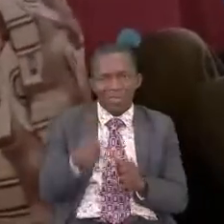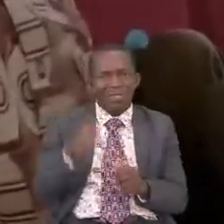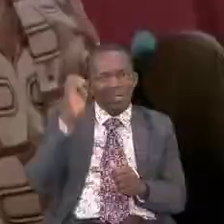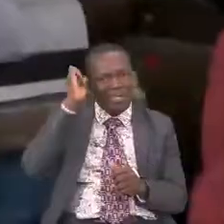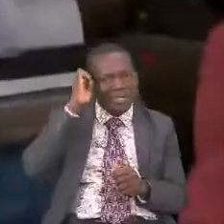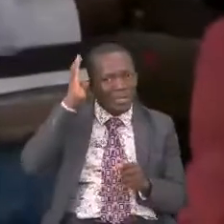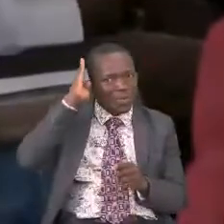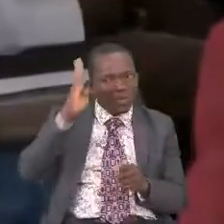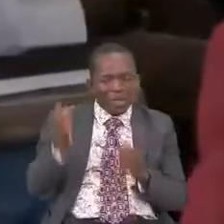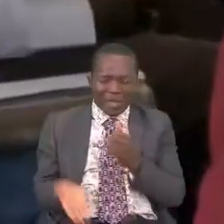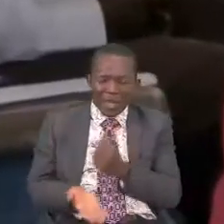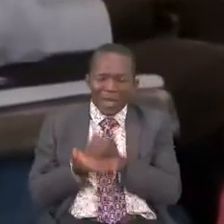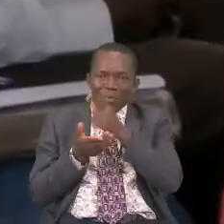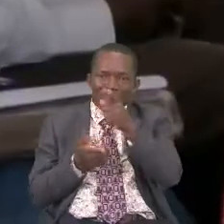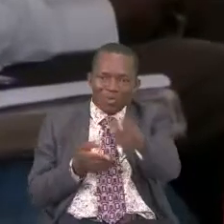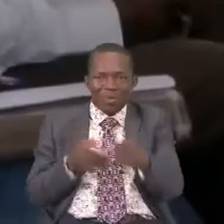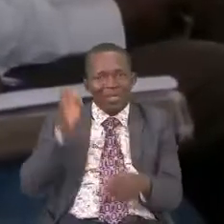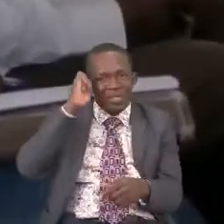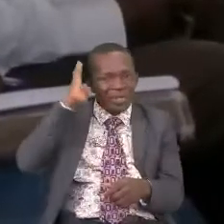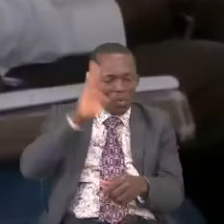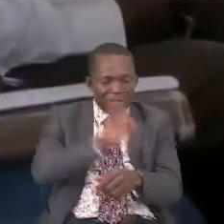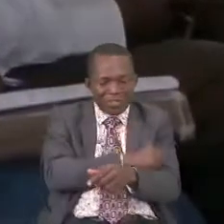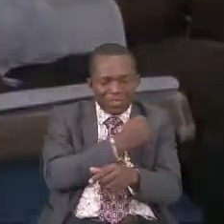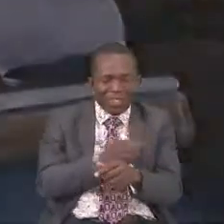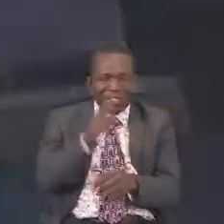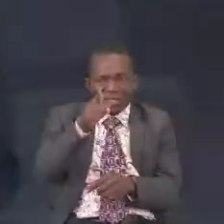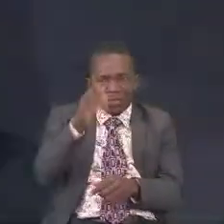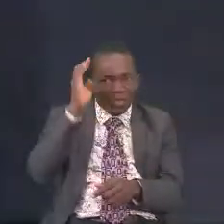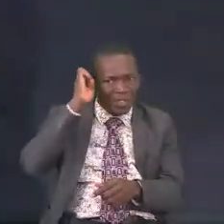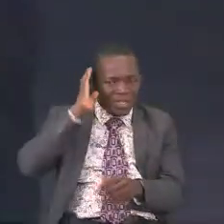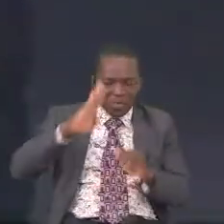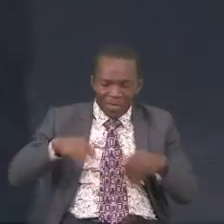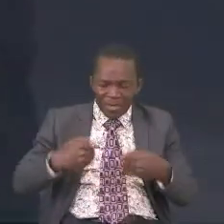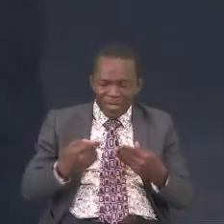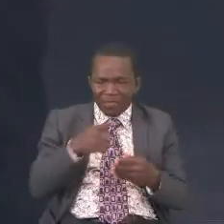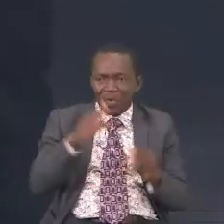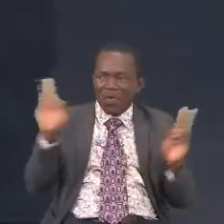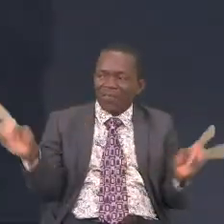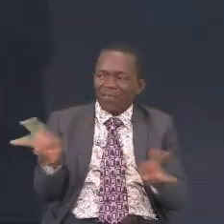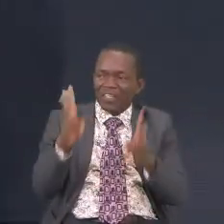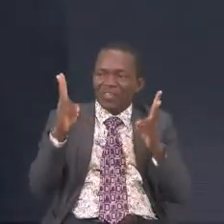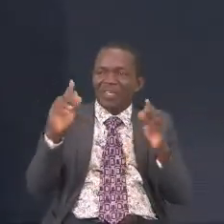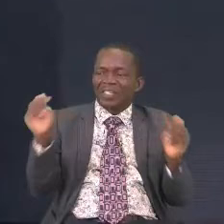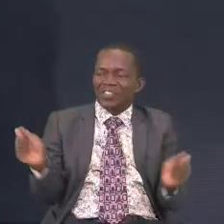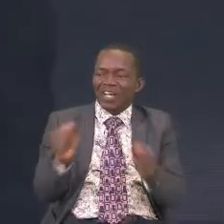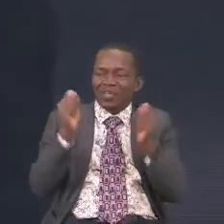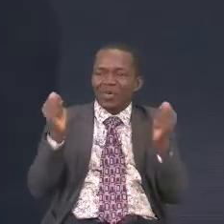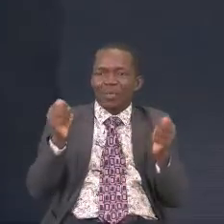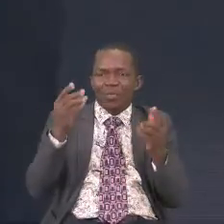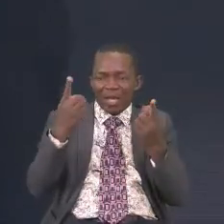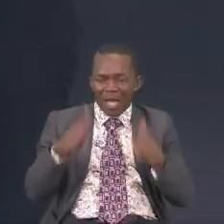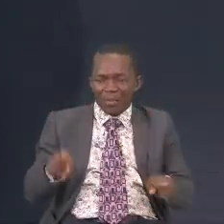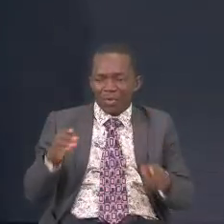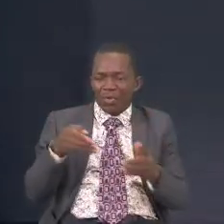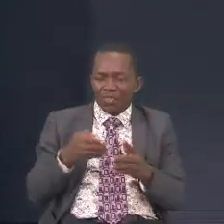you. He will strengthen you. He will grant you victory. Triumph will be all through your